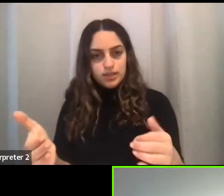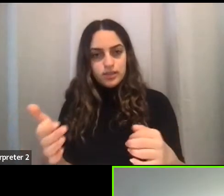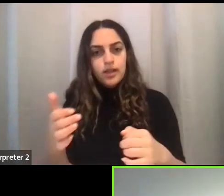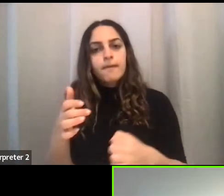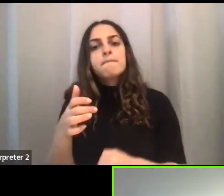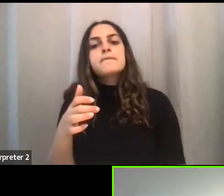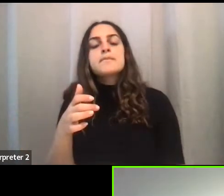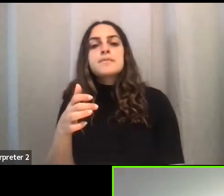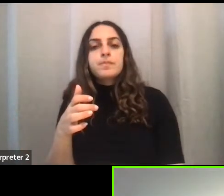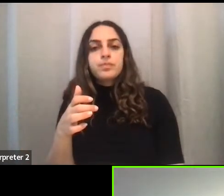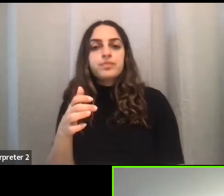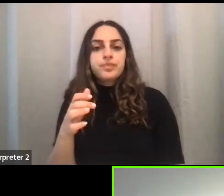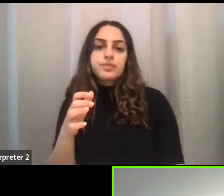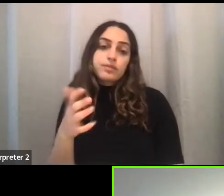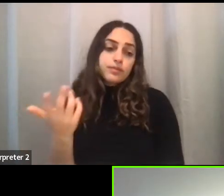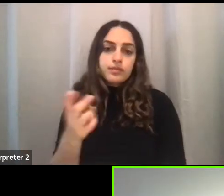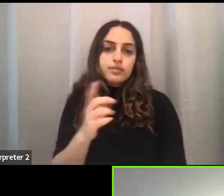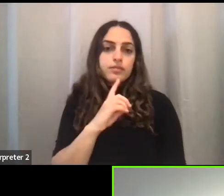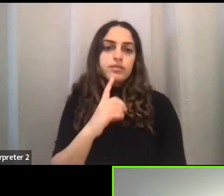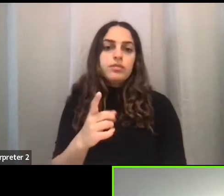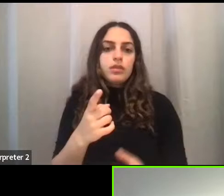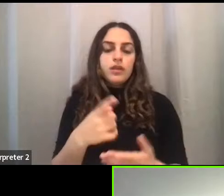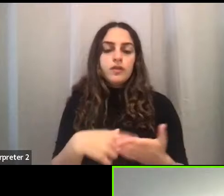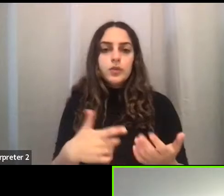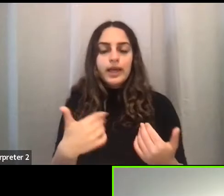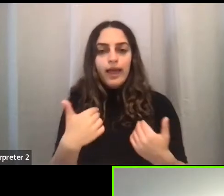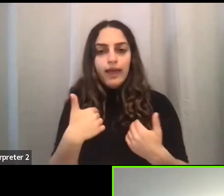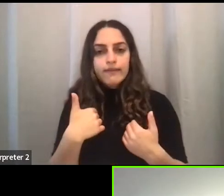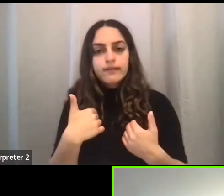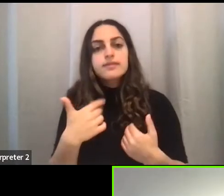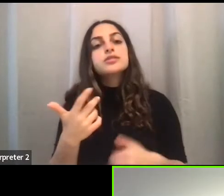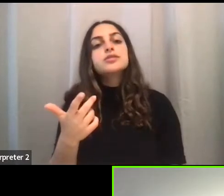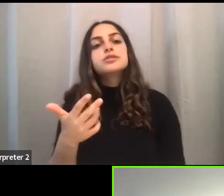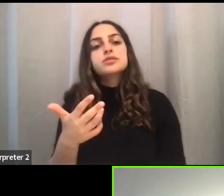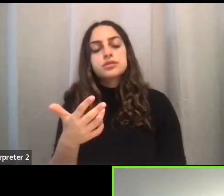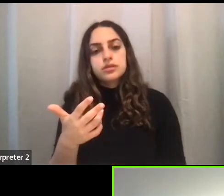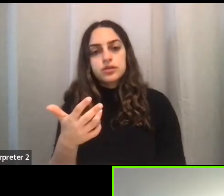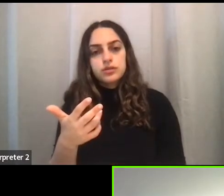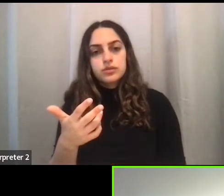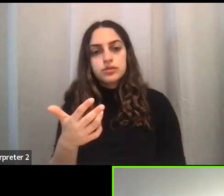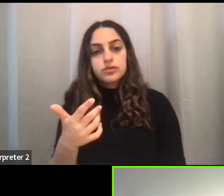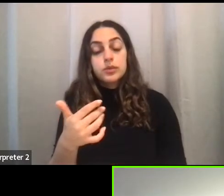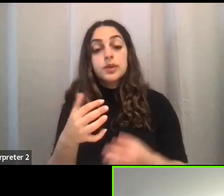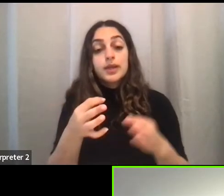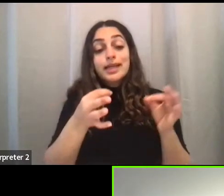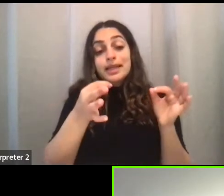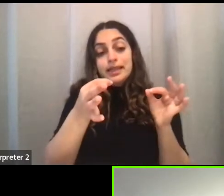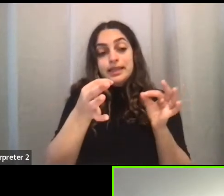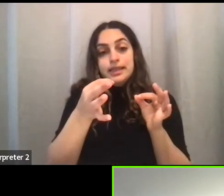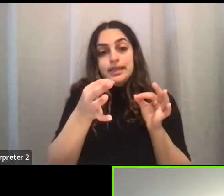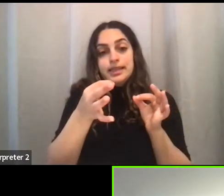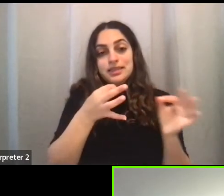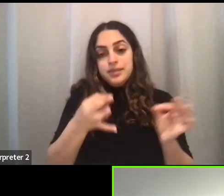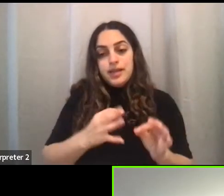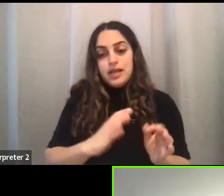a a reality of what we are dealing with here and so not only explaining our laws in a